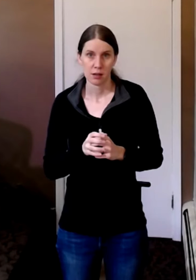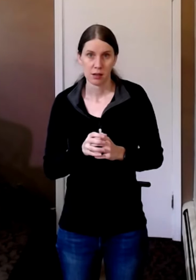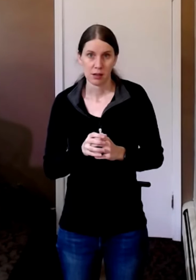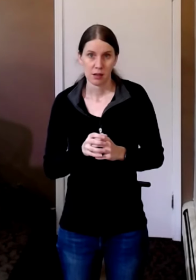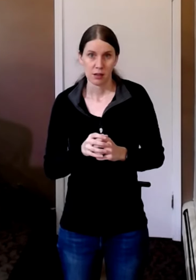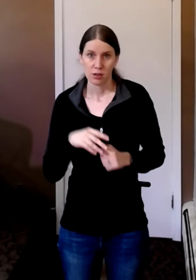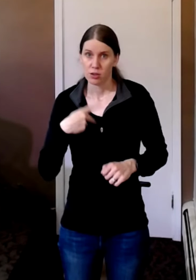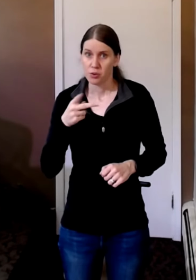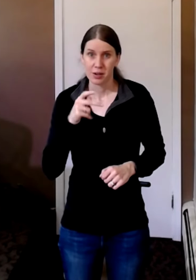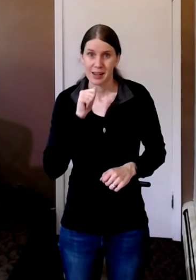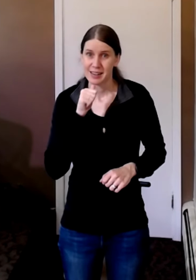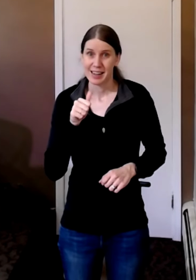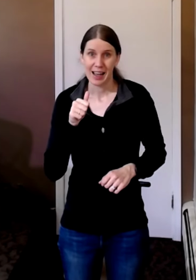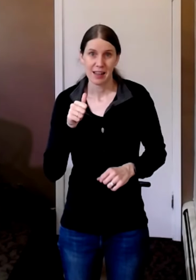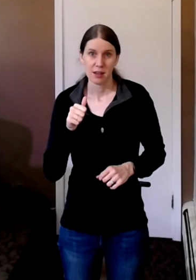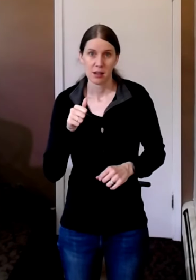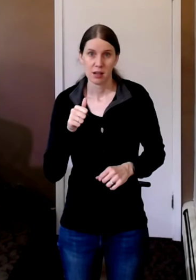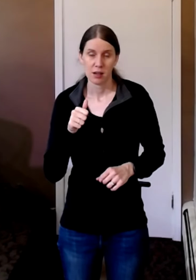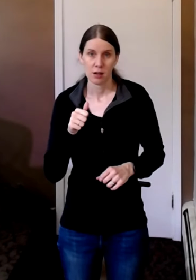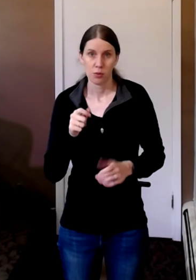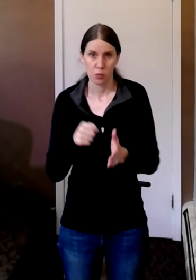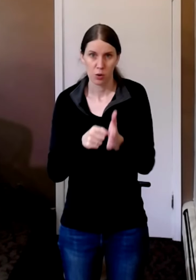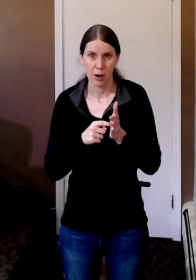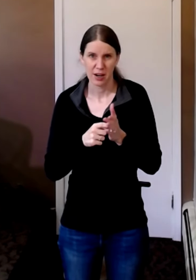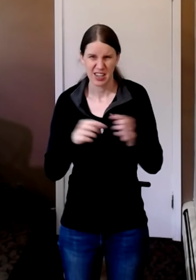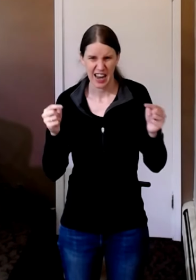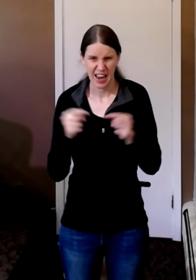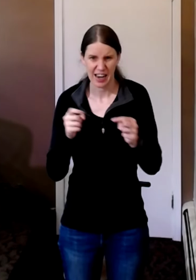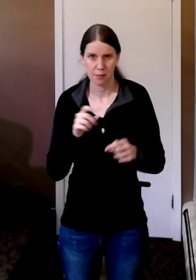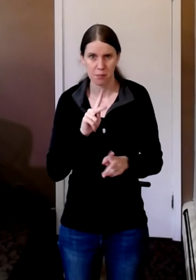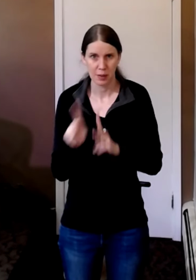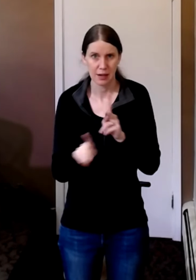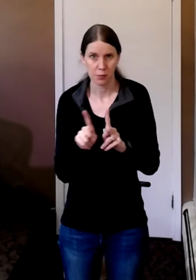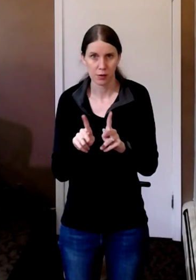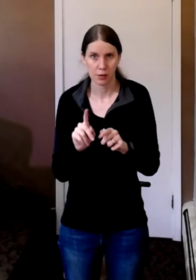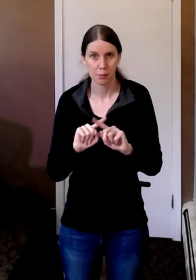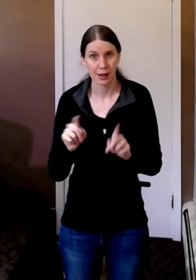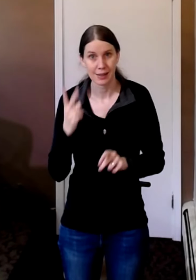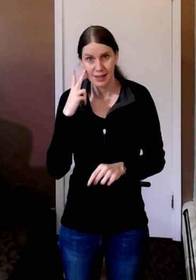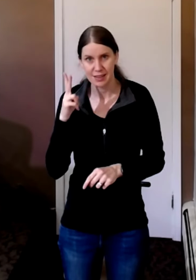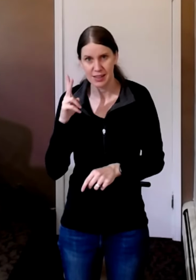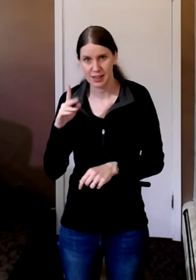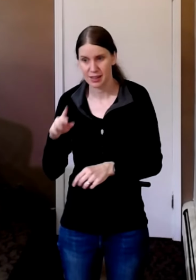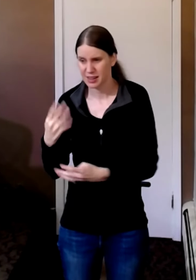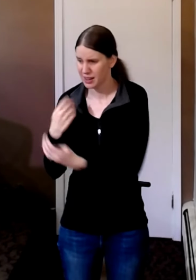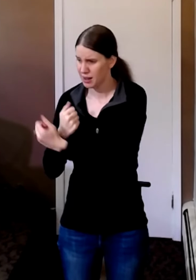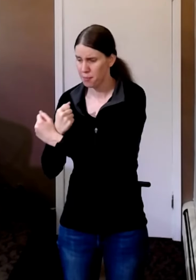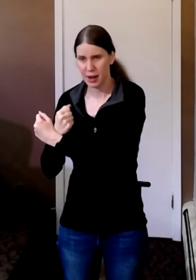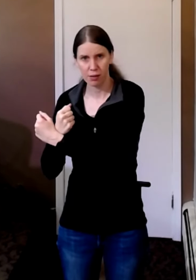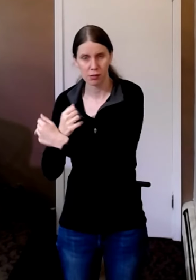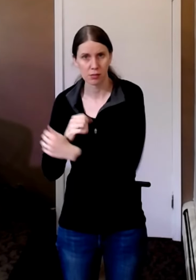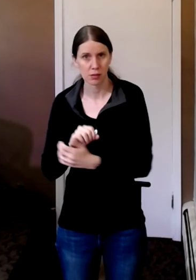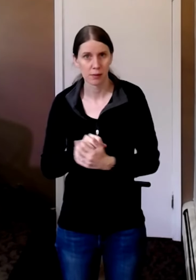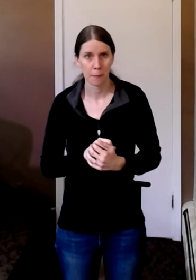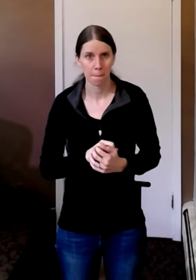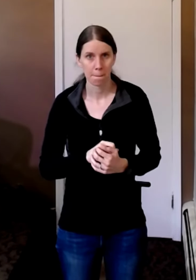that we're not supposed to hate people. We're supposed to see them as bound. One of the things you'll find